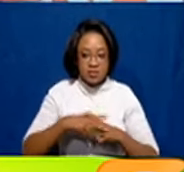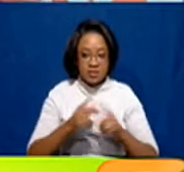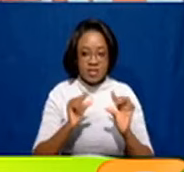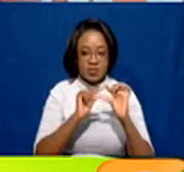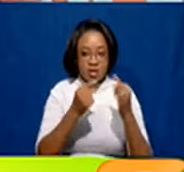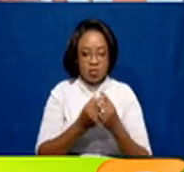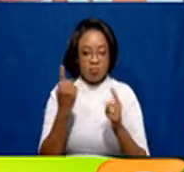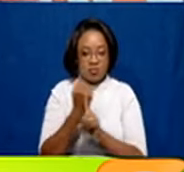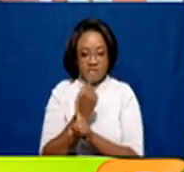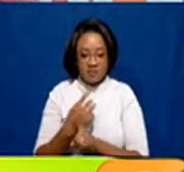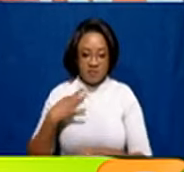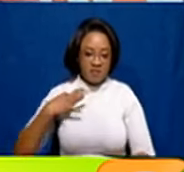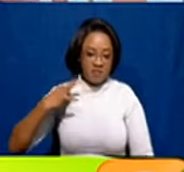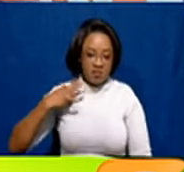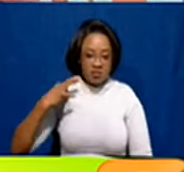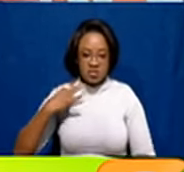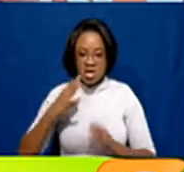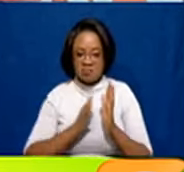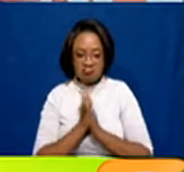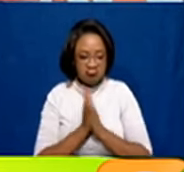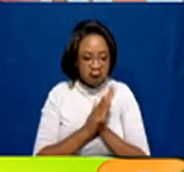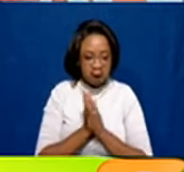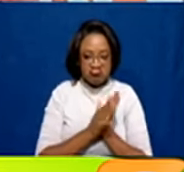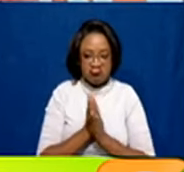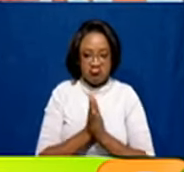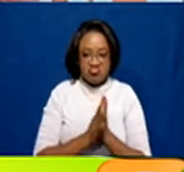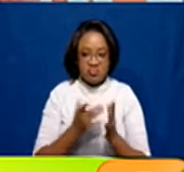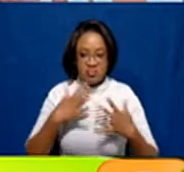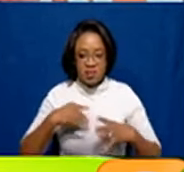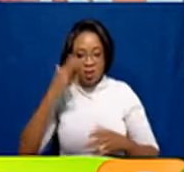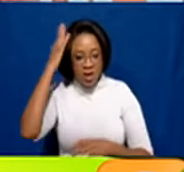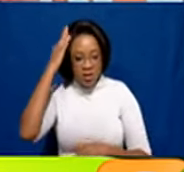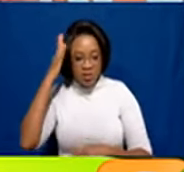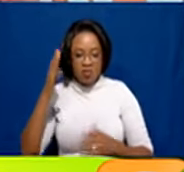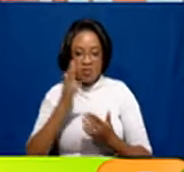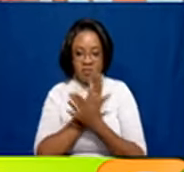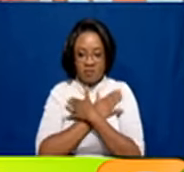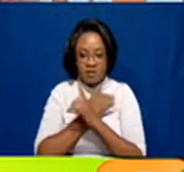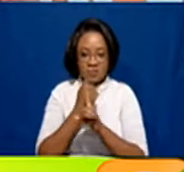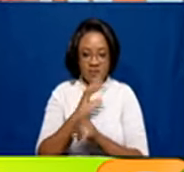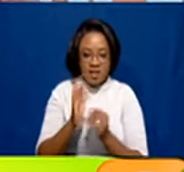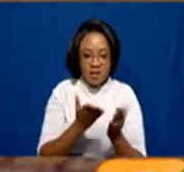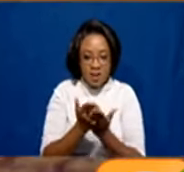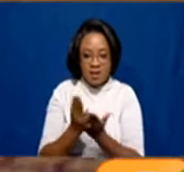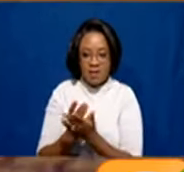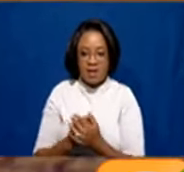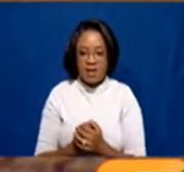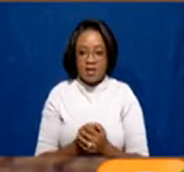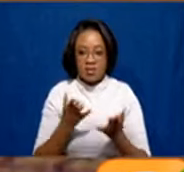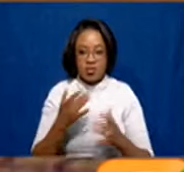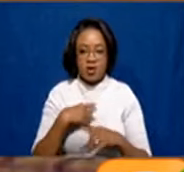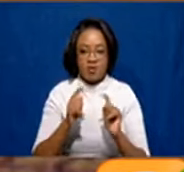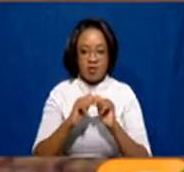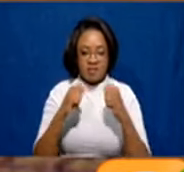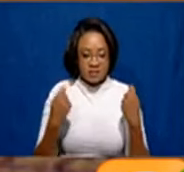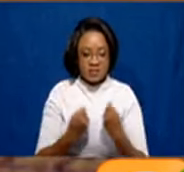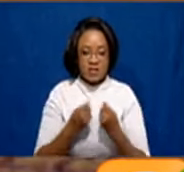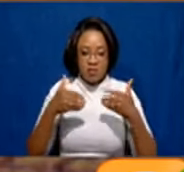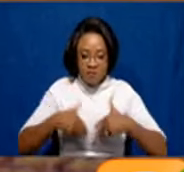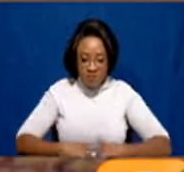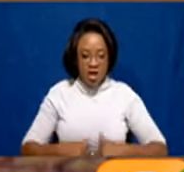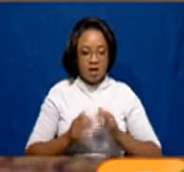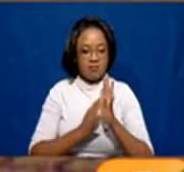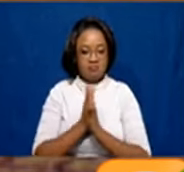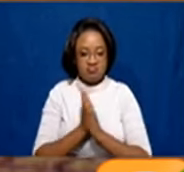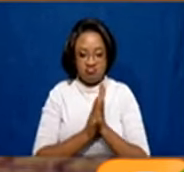of volunteers who are just interested from, you know, people I know, and people applied for different things. And now we have a team of very young,